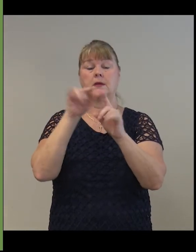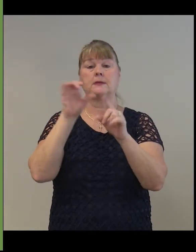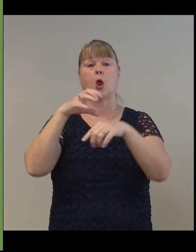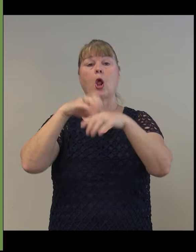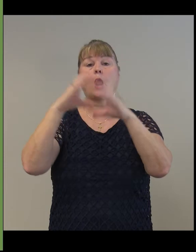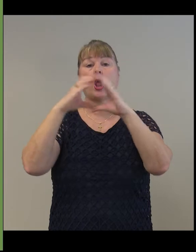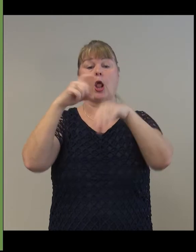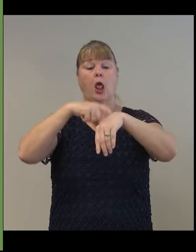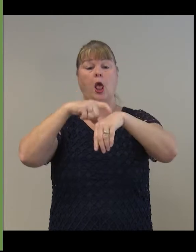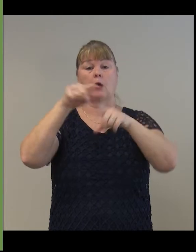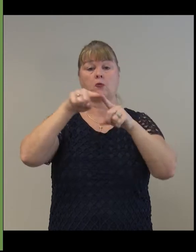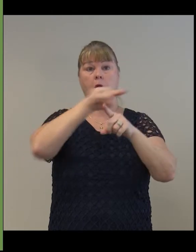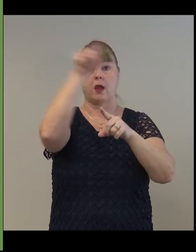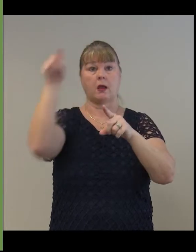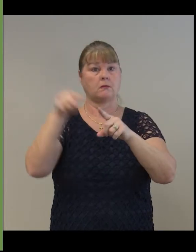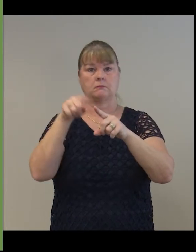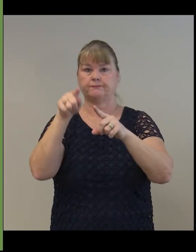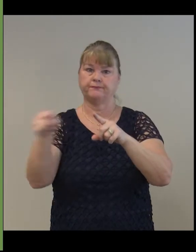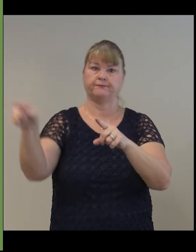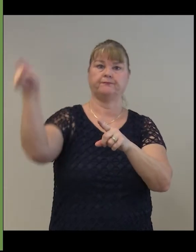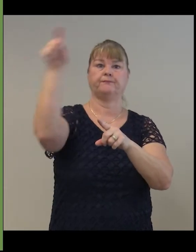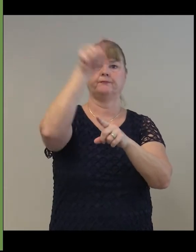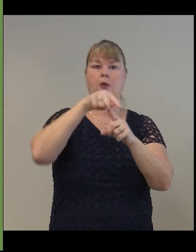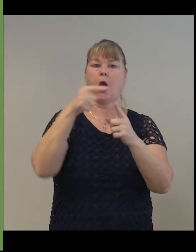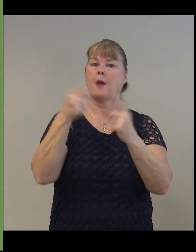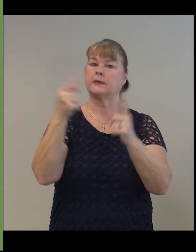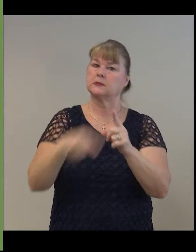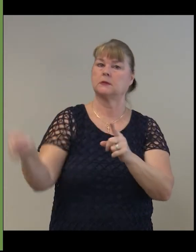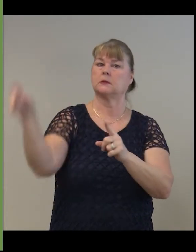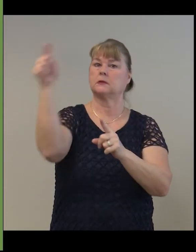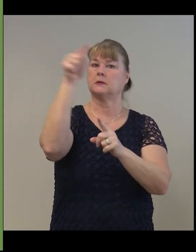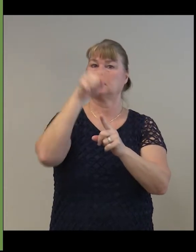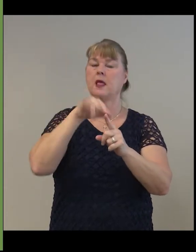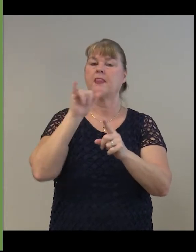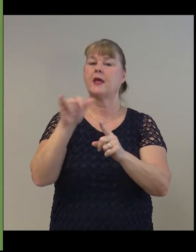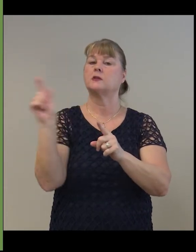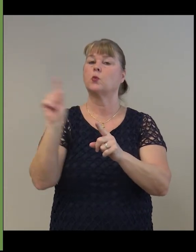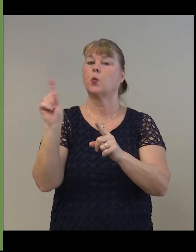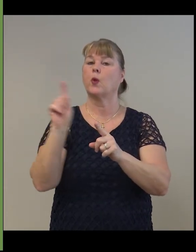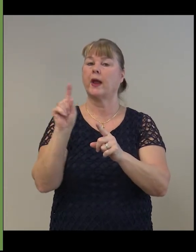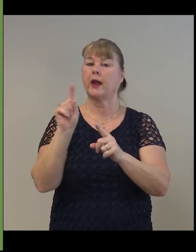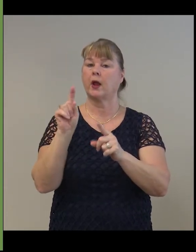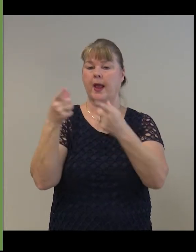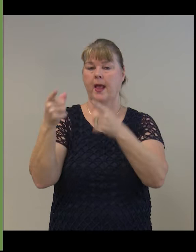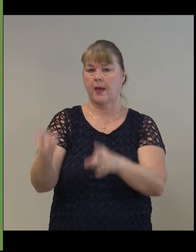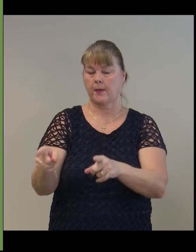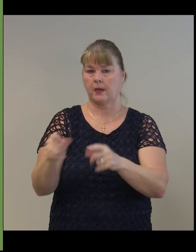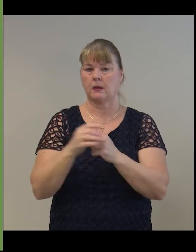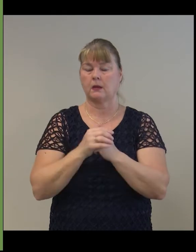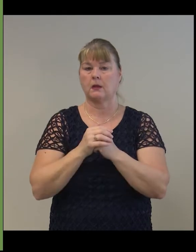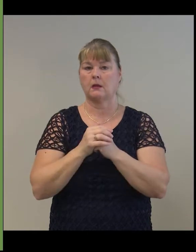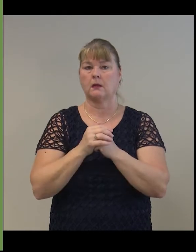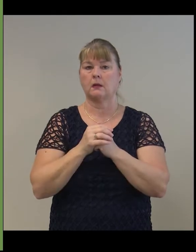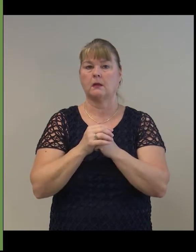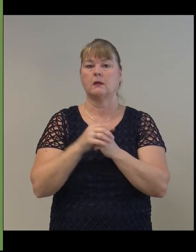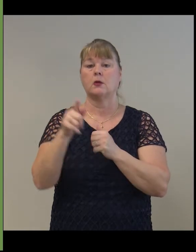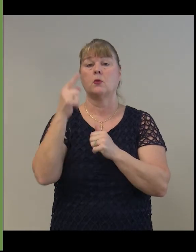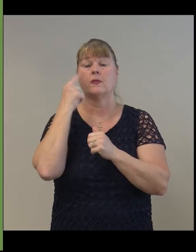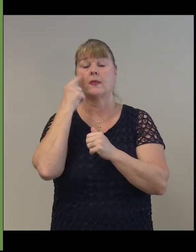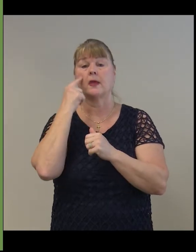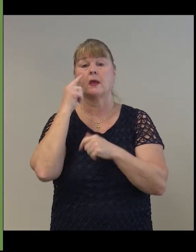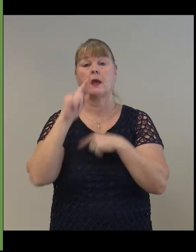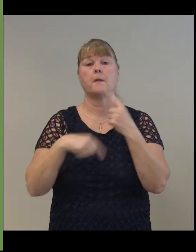And that's important to understand and to know because that's where the disruption is going to occur. Now, when you think of